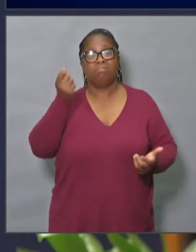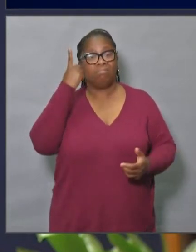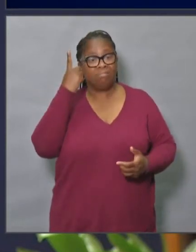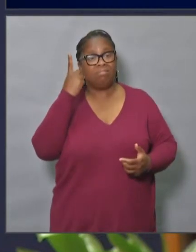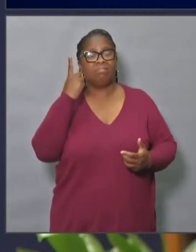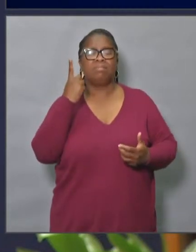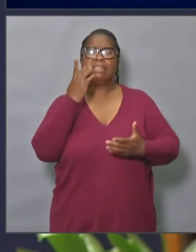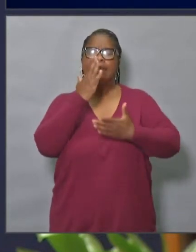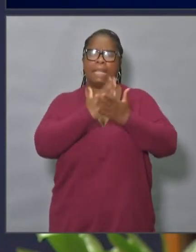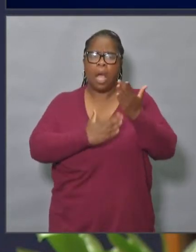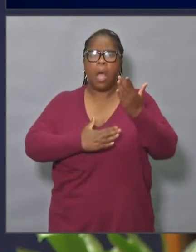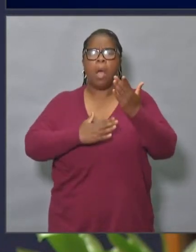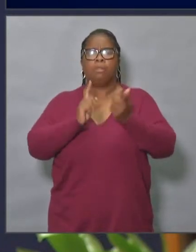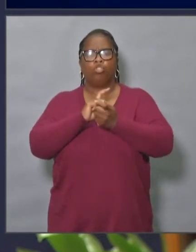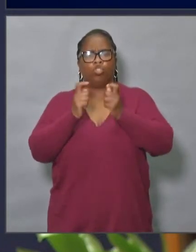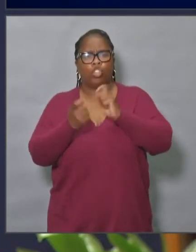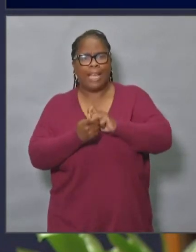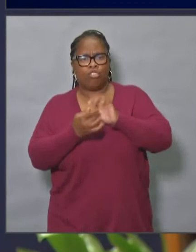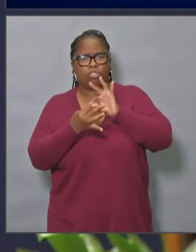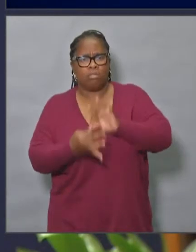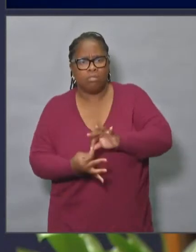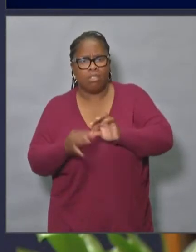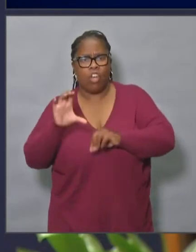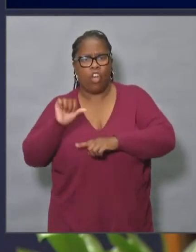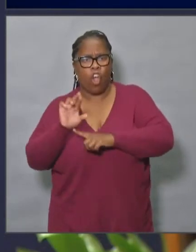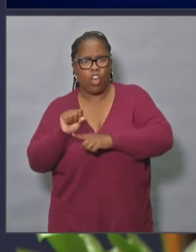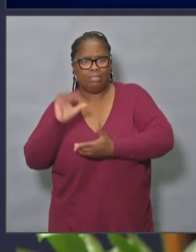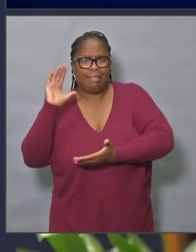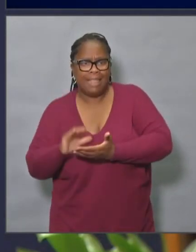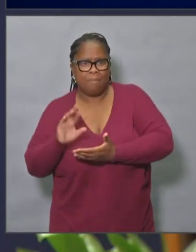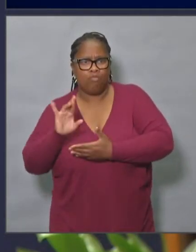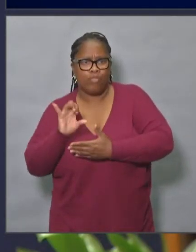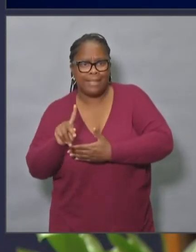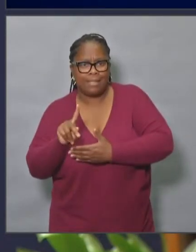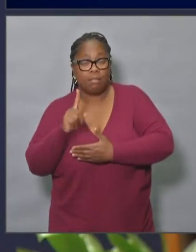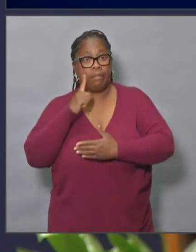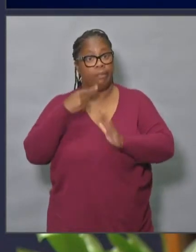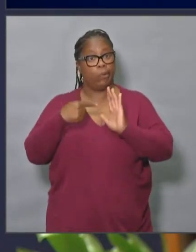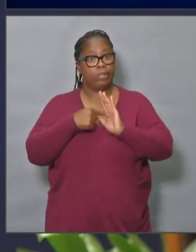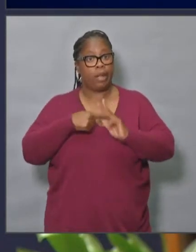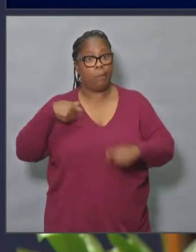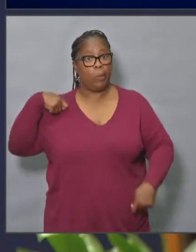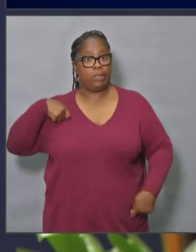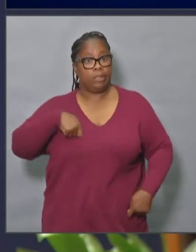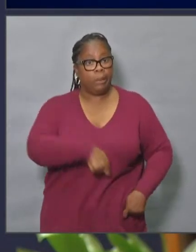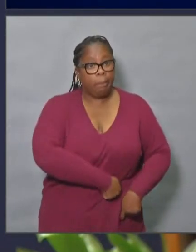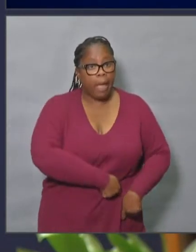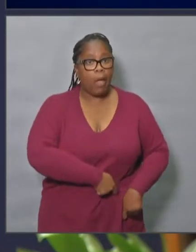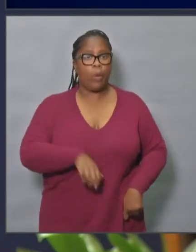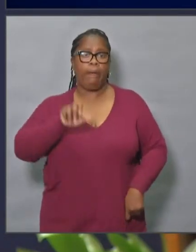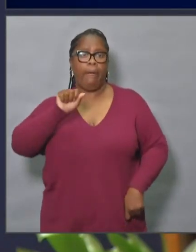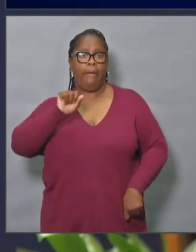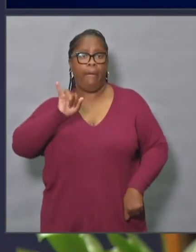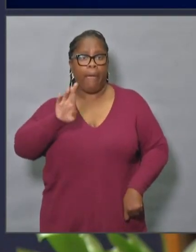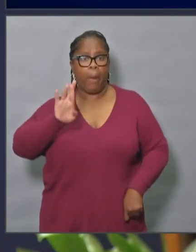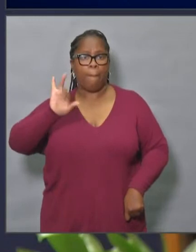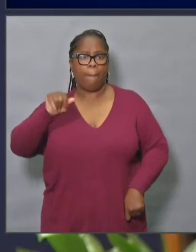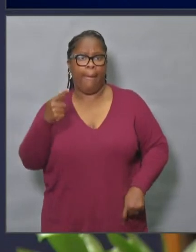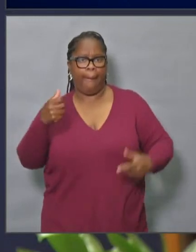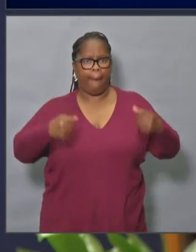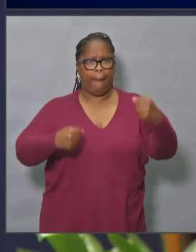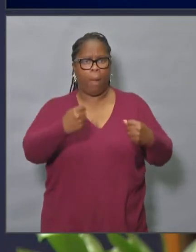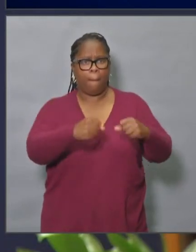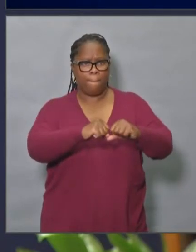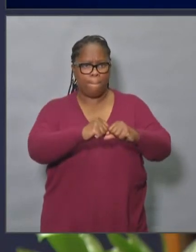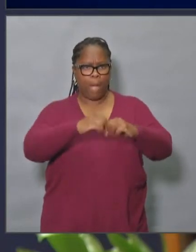been structural changes to cars to minimize risk, seatbelts and airbags and things of the sort. There are practices that we all learn